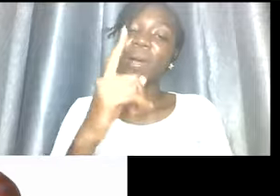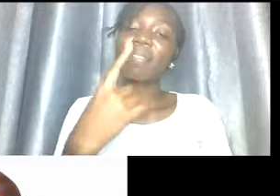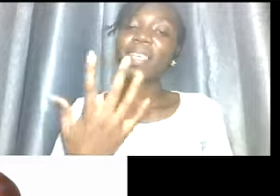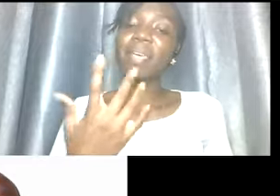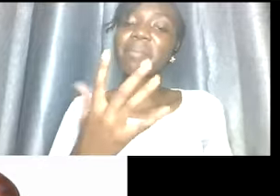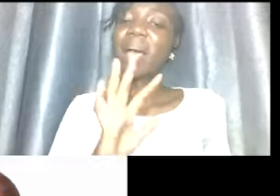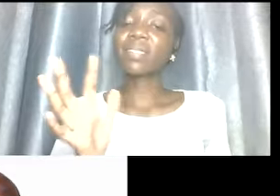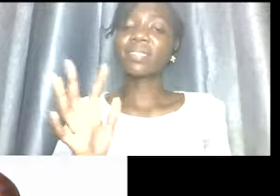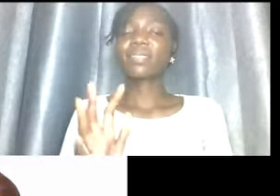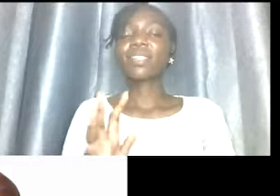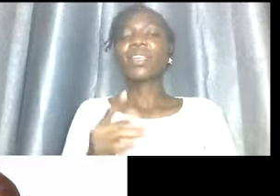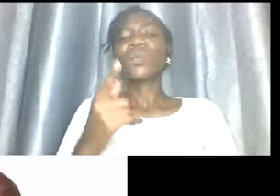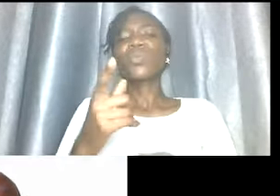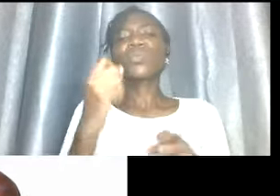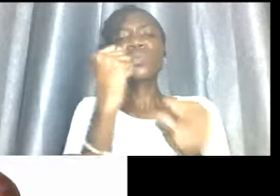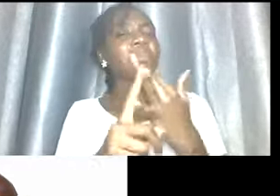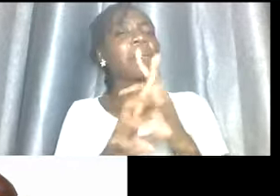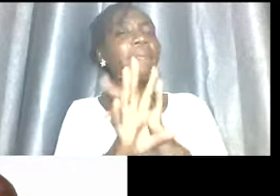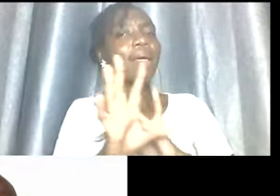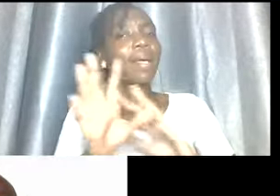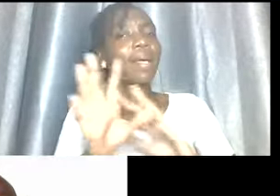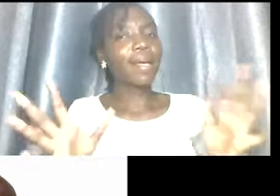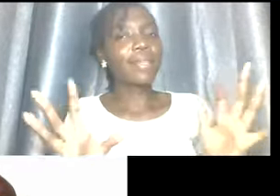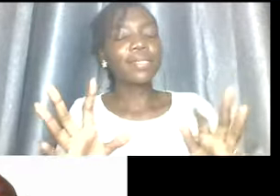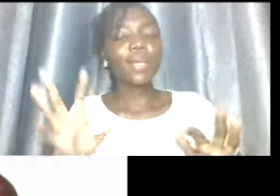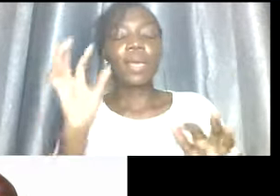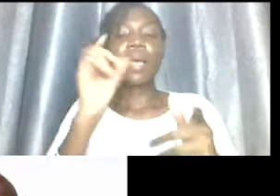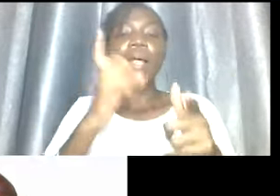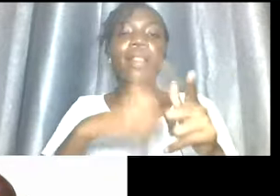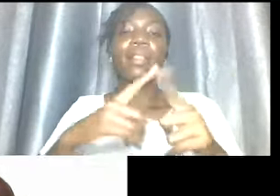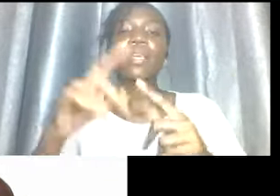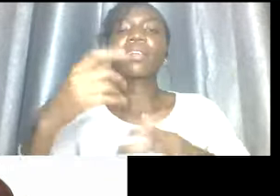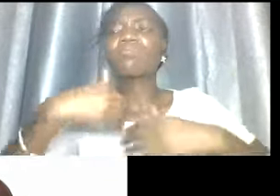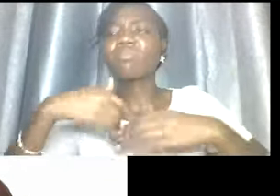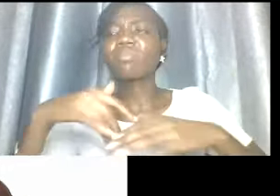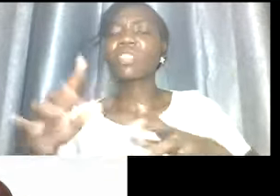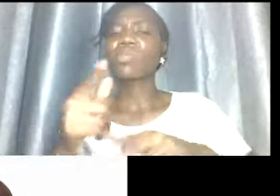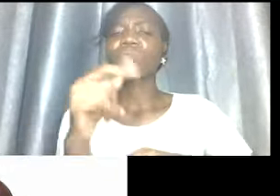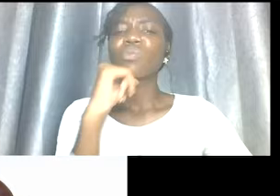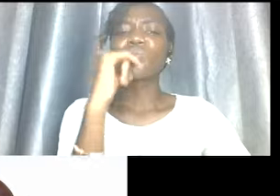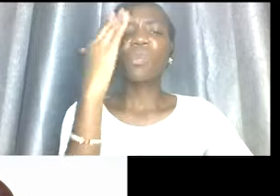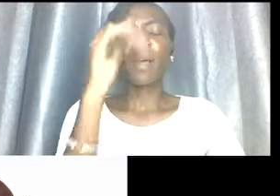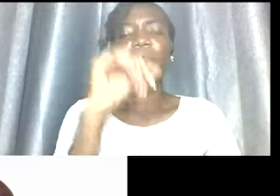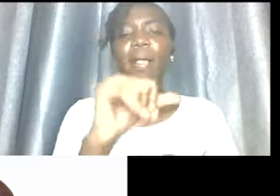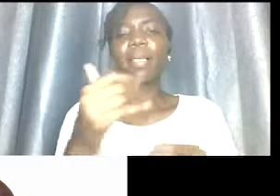do, and I know how to do it very well, and it's going away, and I know nothing else to do,